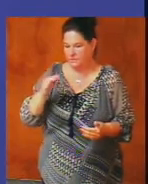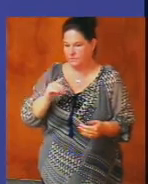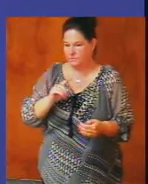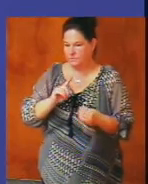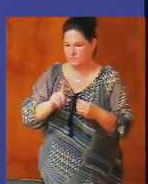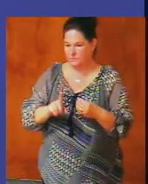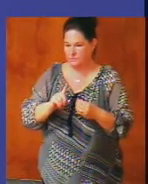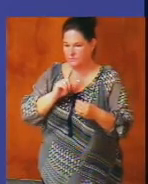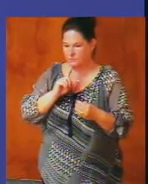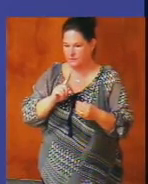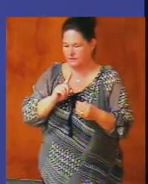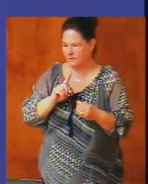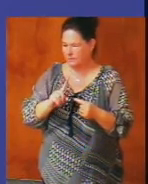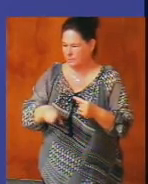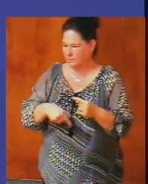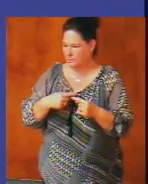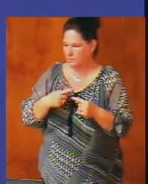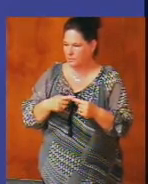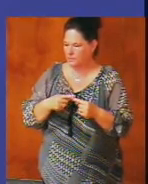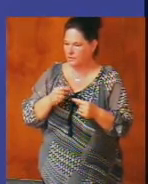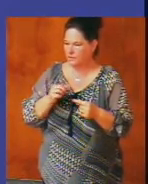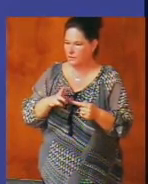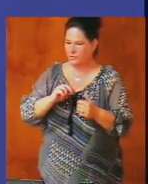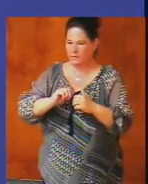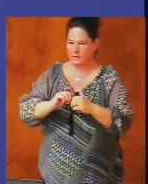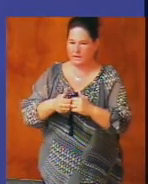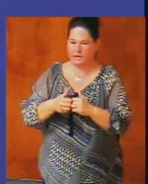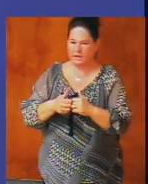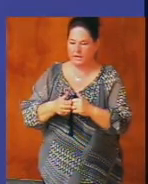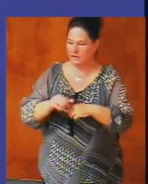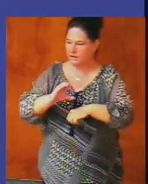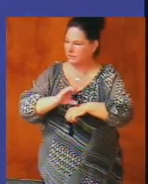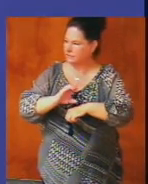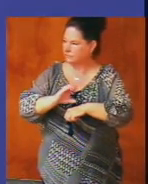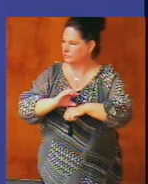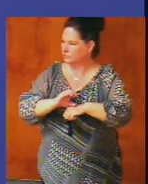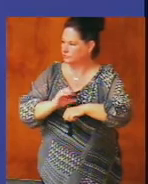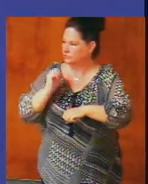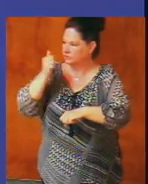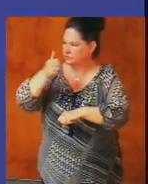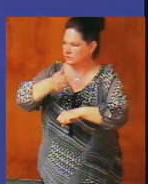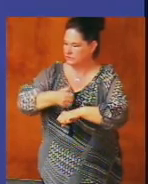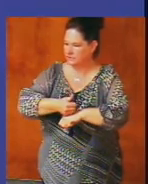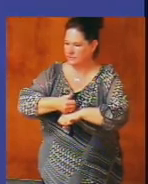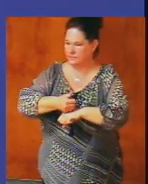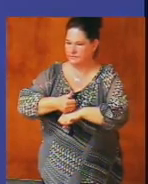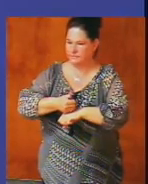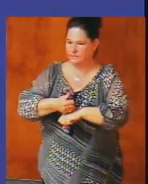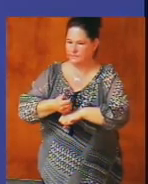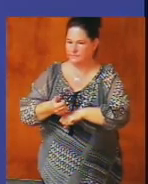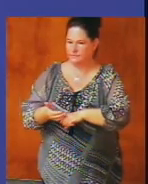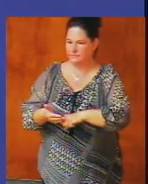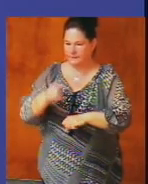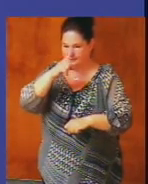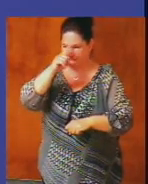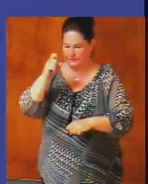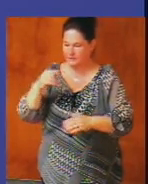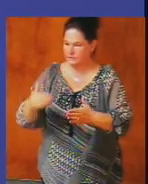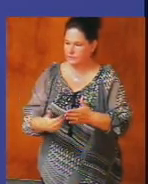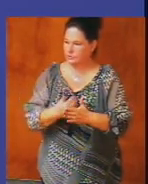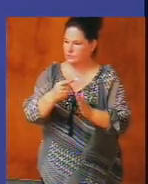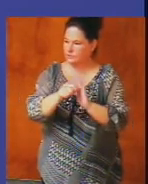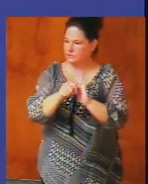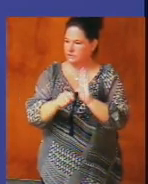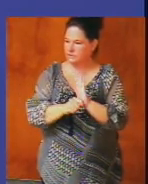when or how the church was established, because the New